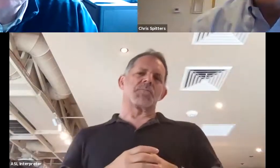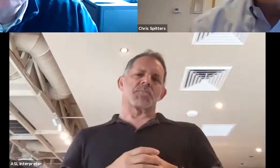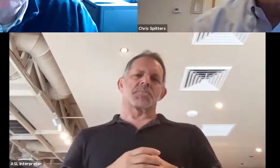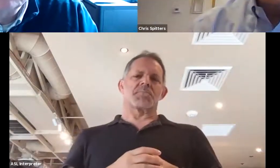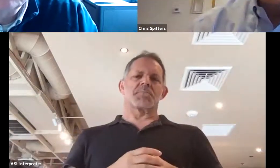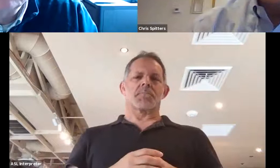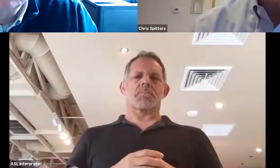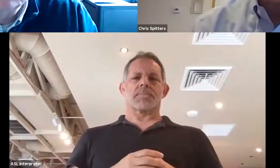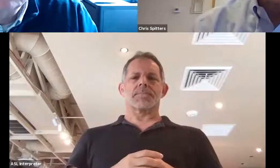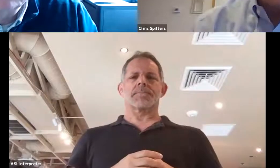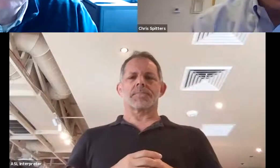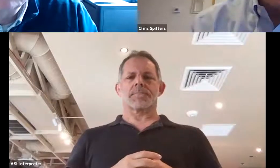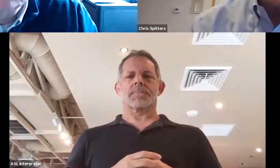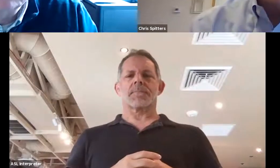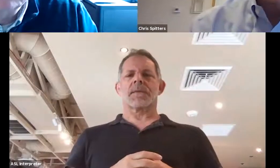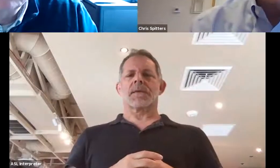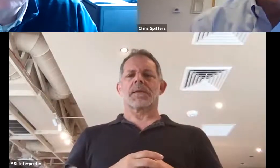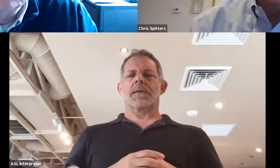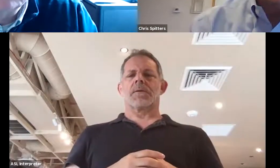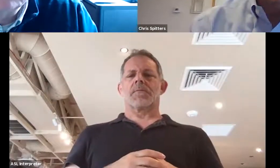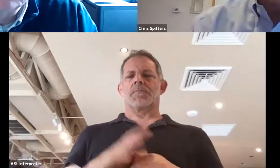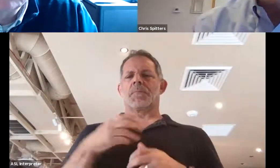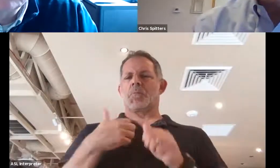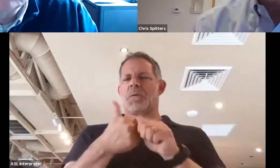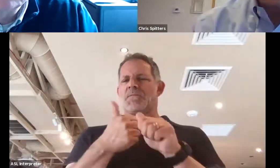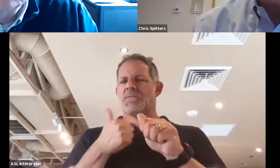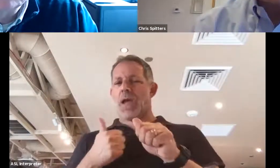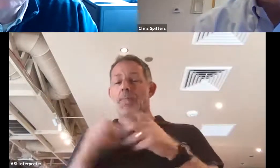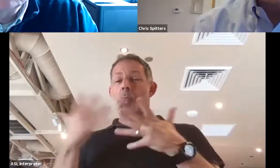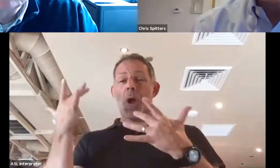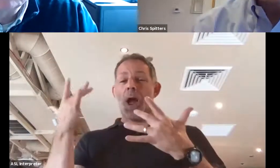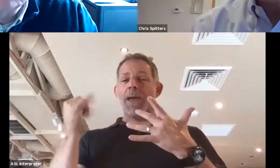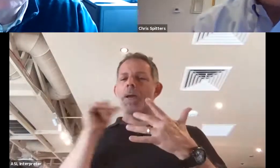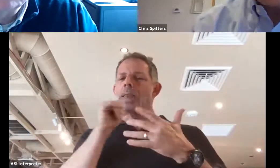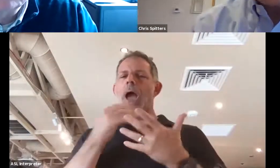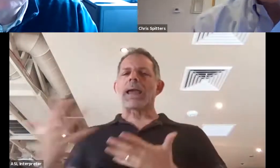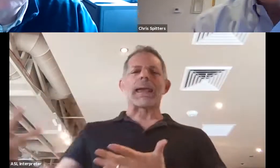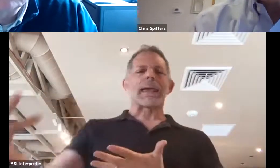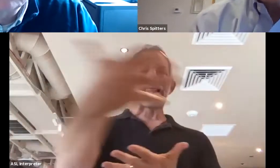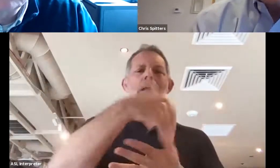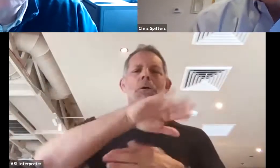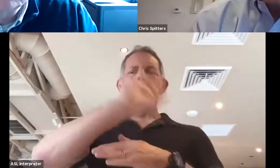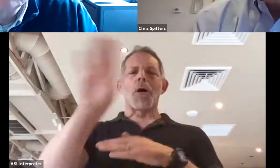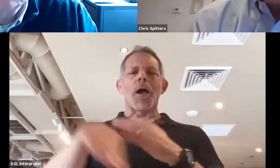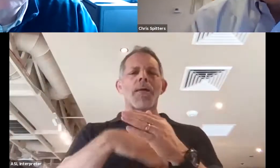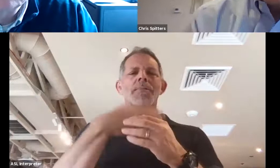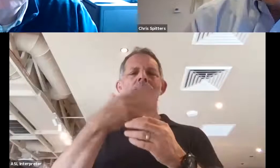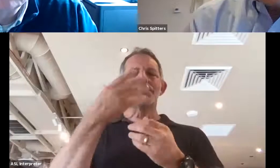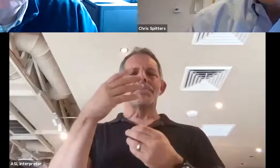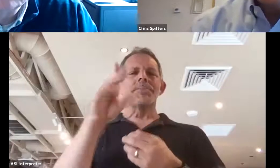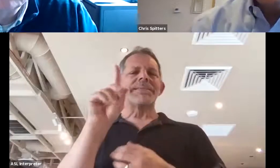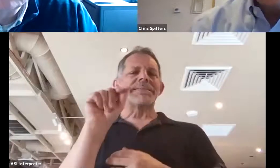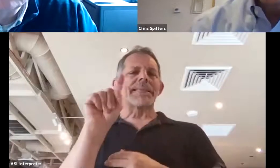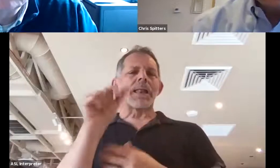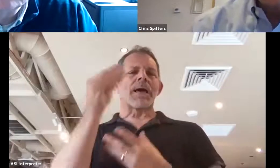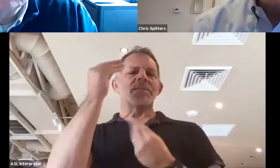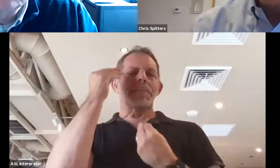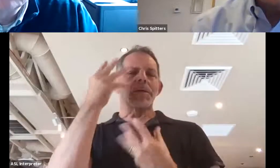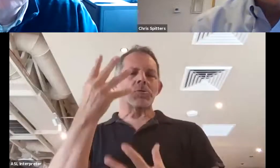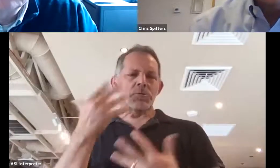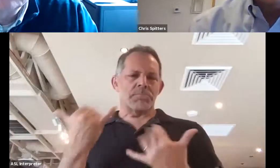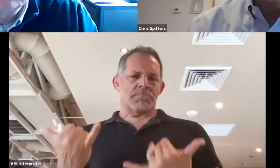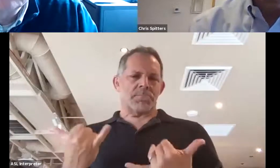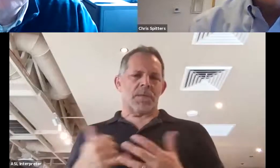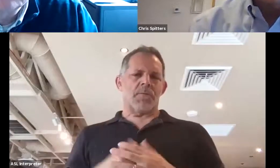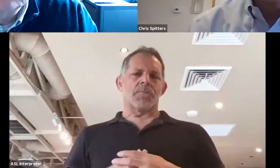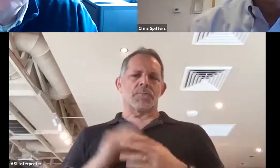seeing because the calculation of that figure relies upon that data. So I would just say, we use R0